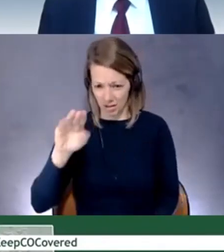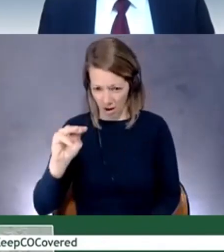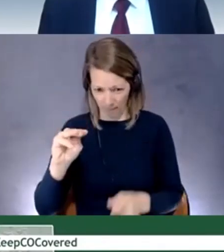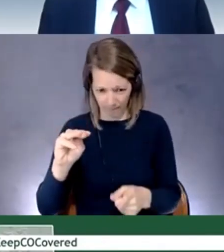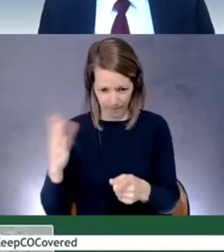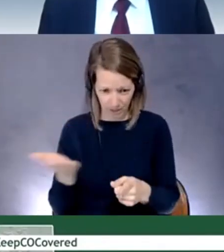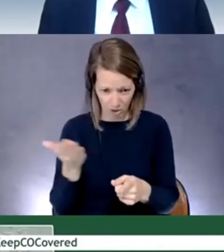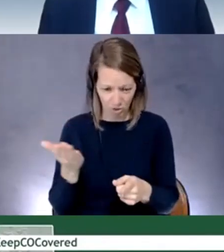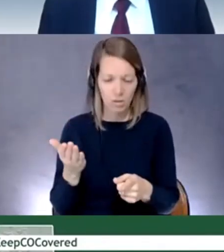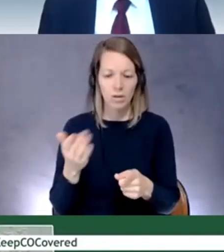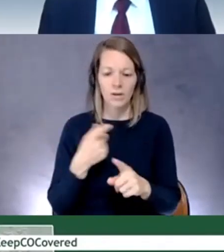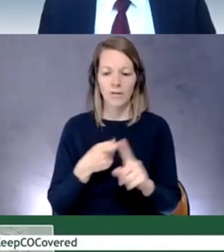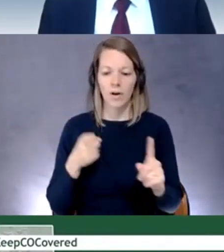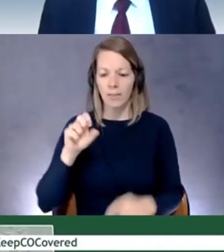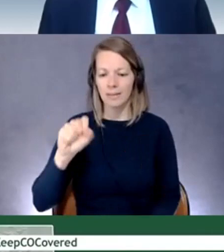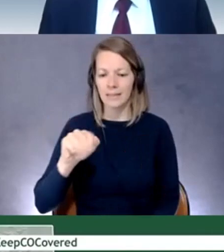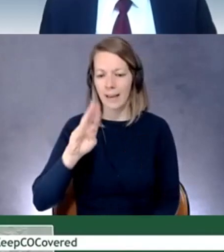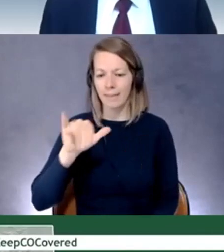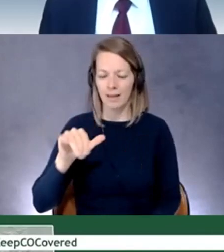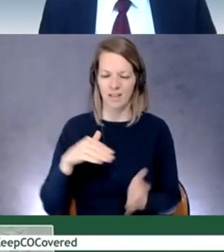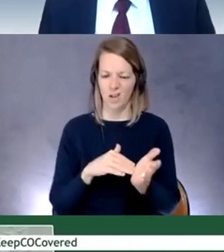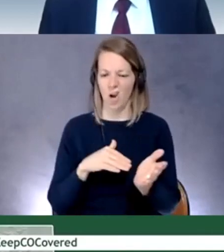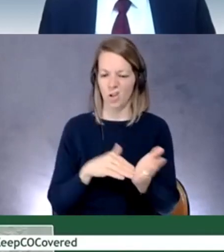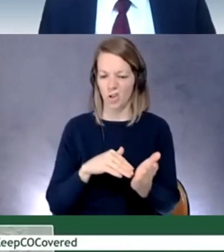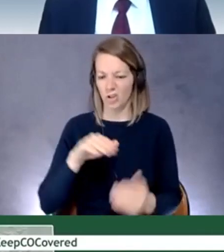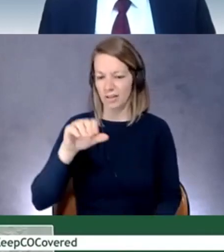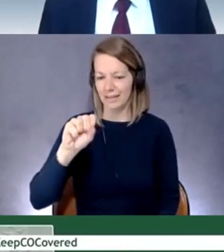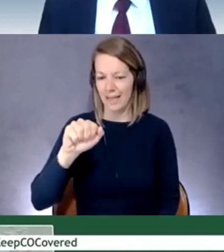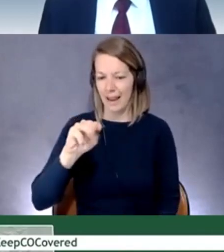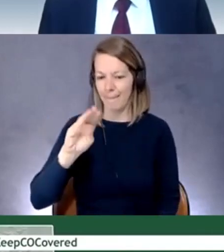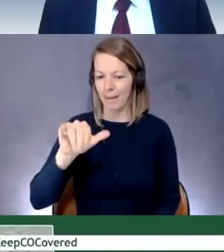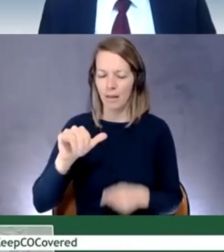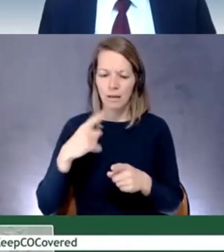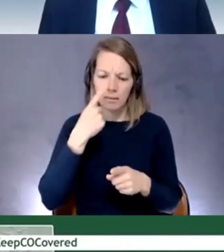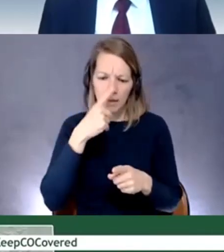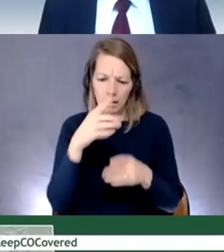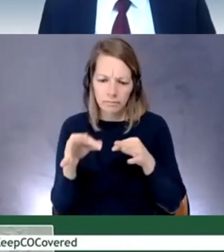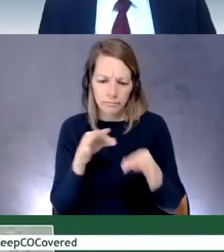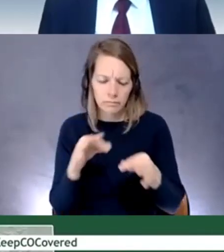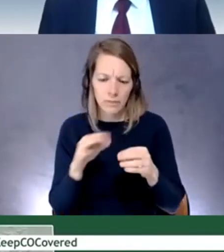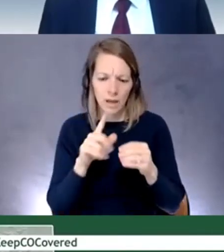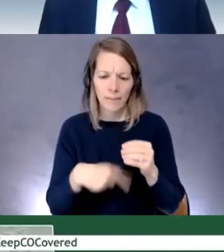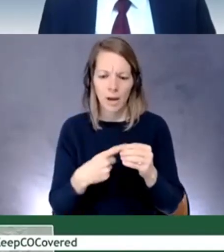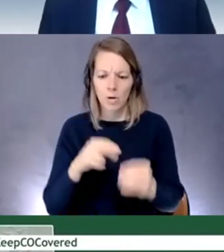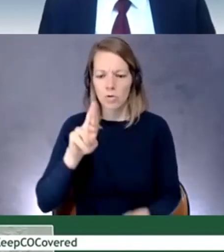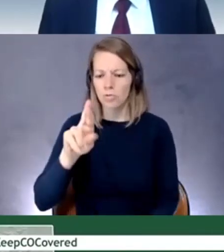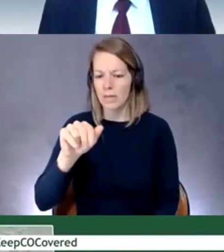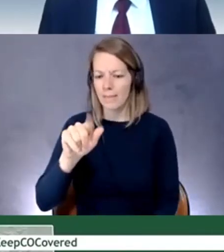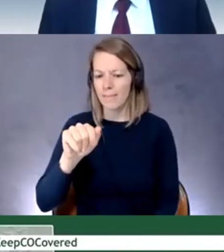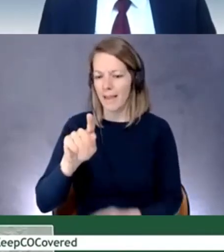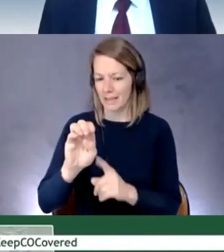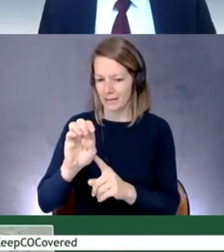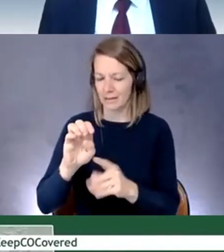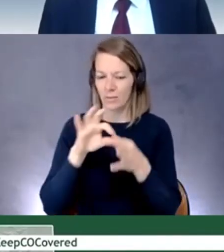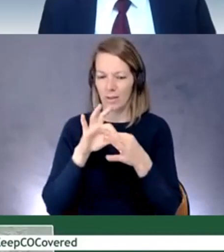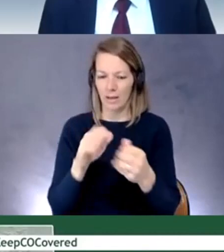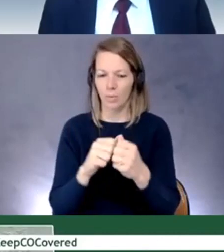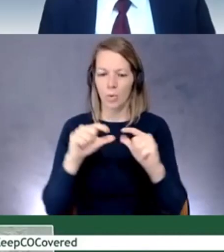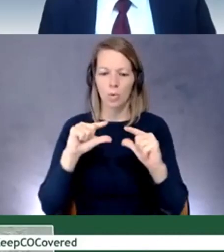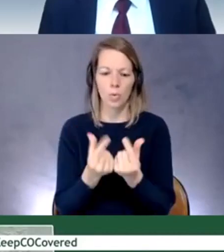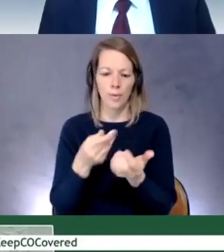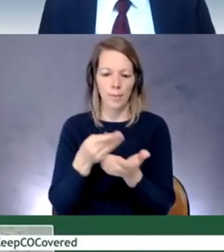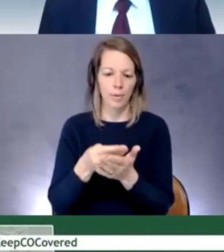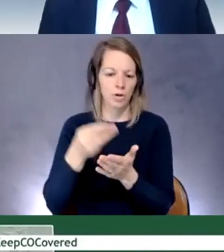on, this is from Sammy Diab, Dr. Sammy Diab. Can you comment on the huge amount of rebates generated through group purchasing organizations, the